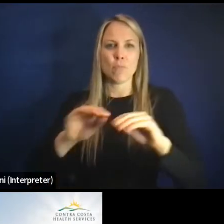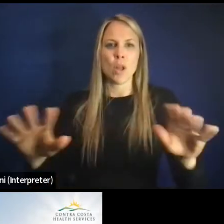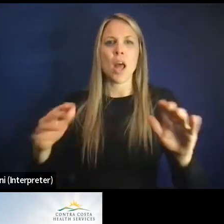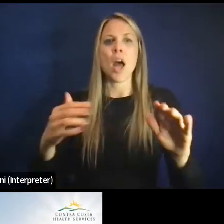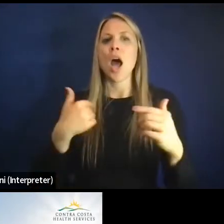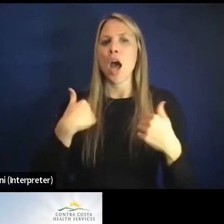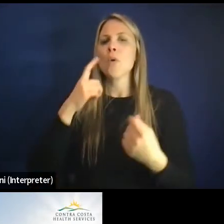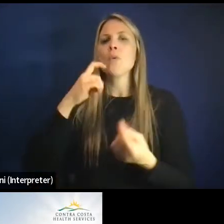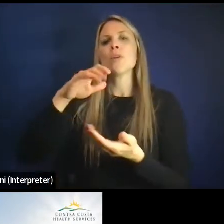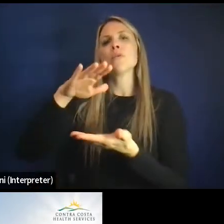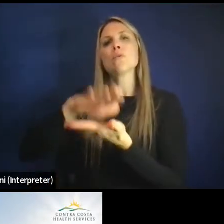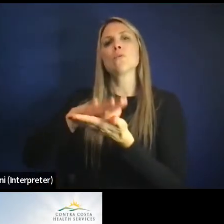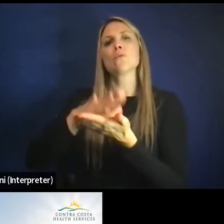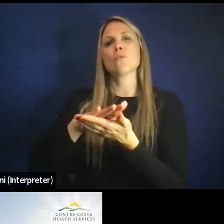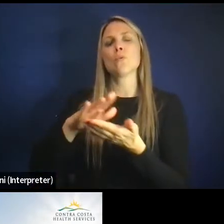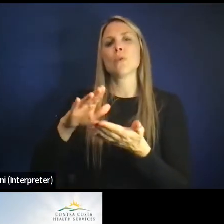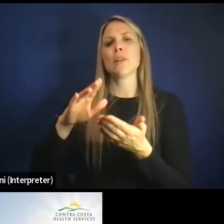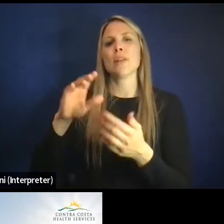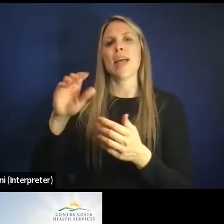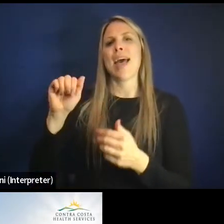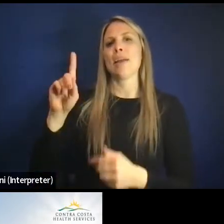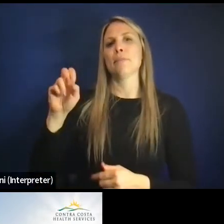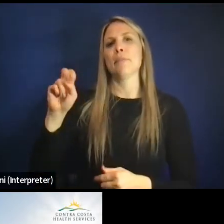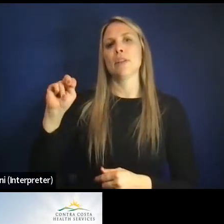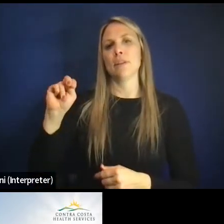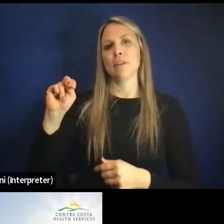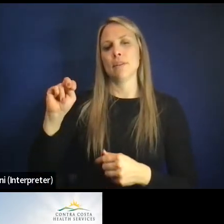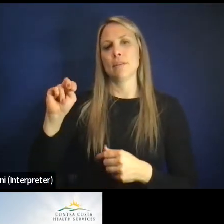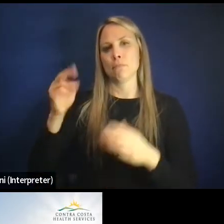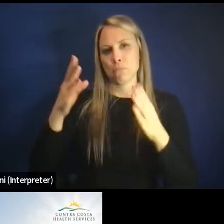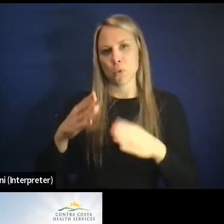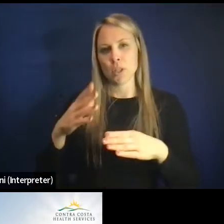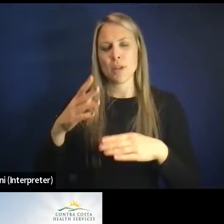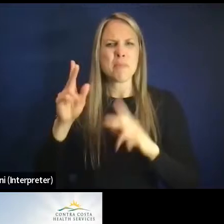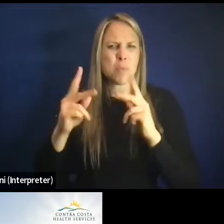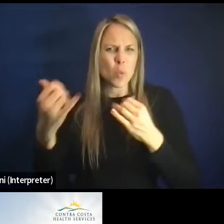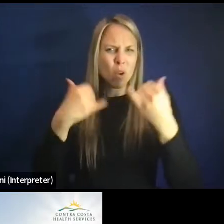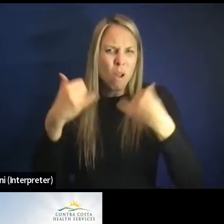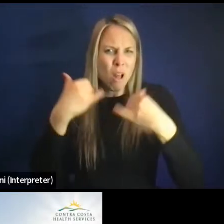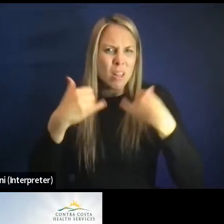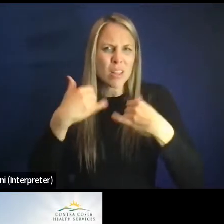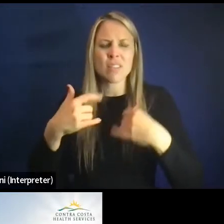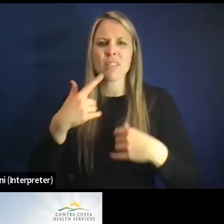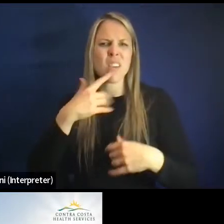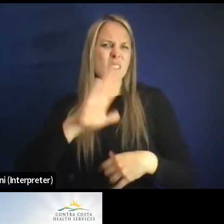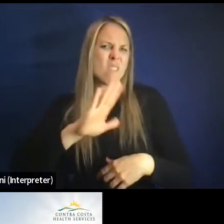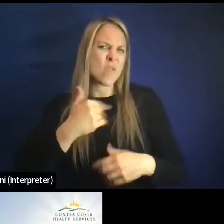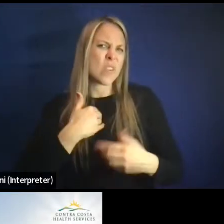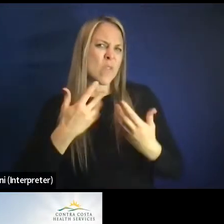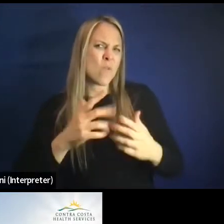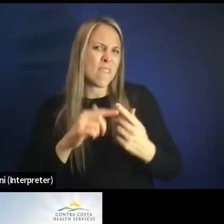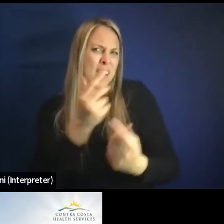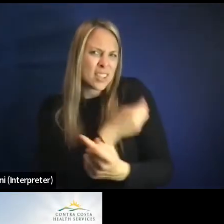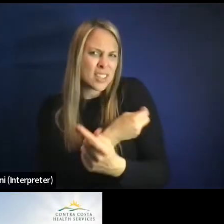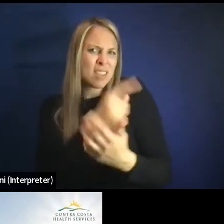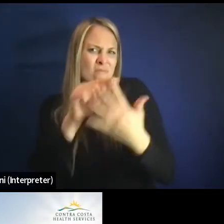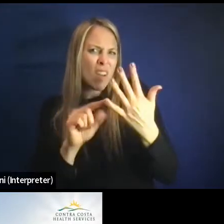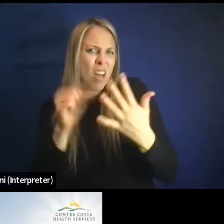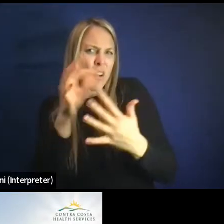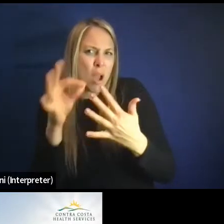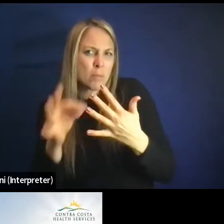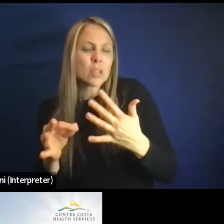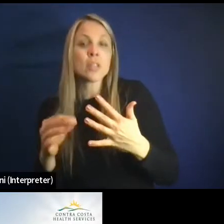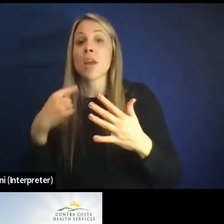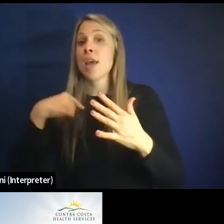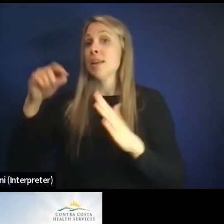school site administrator, and I got calls about people that really, they were not going to get their child vaccinated and what could they do. In the state, the